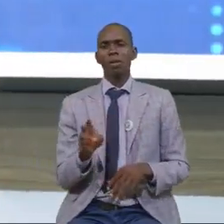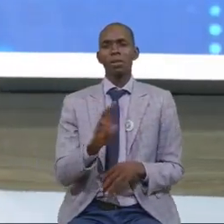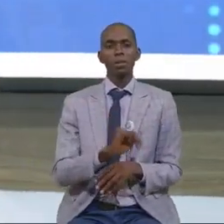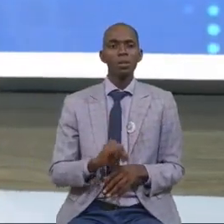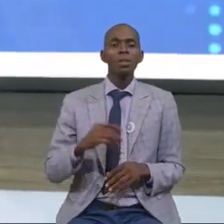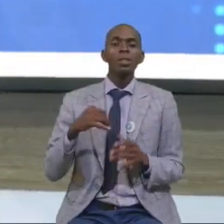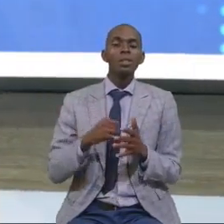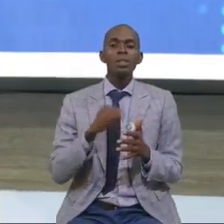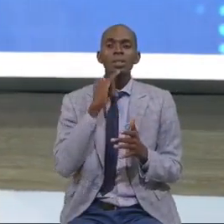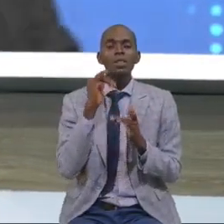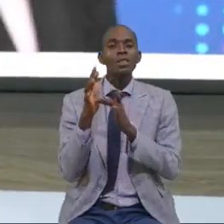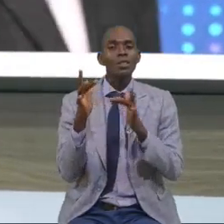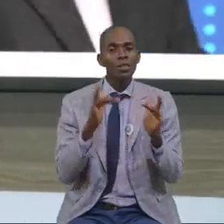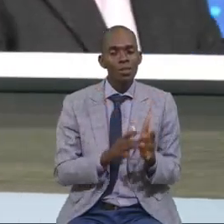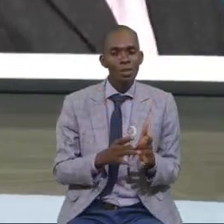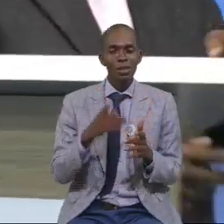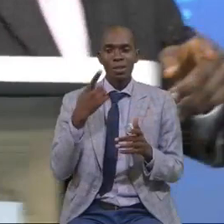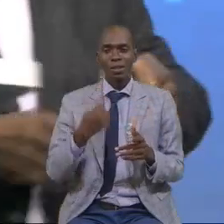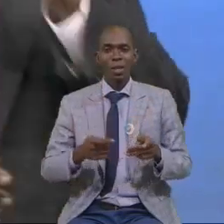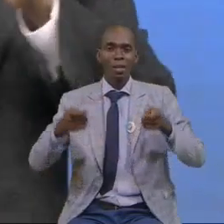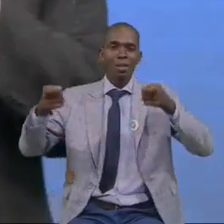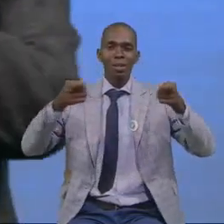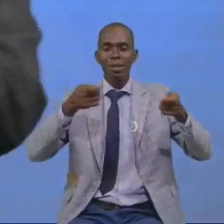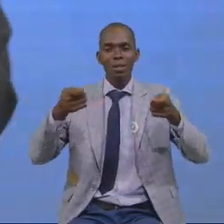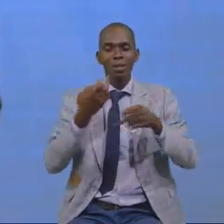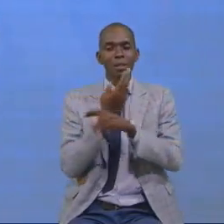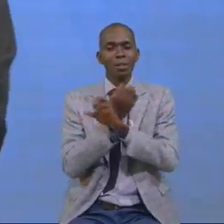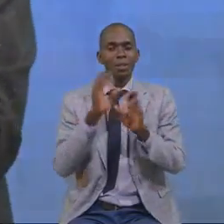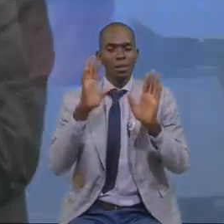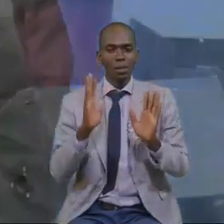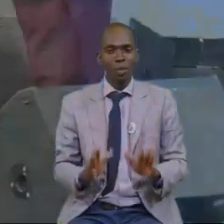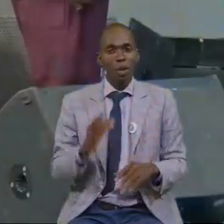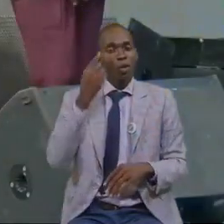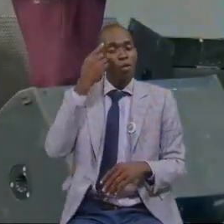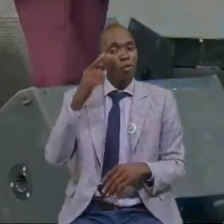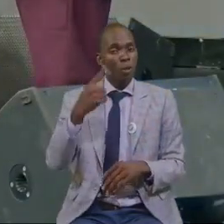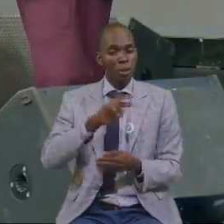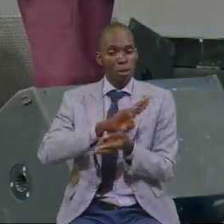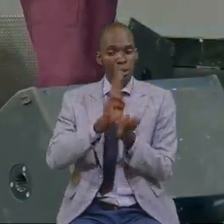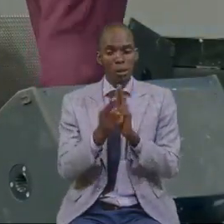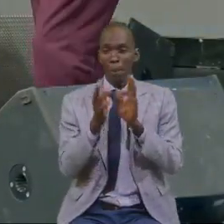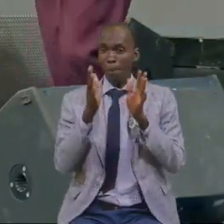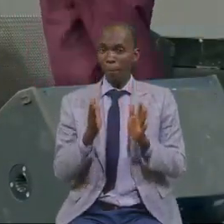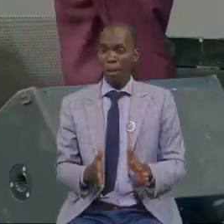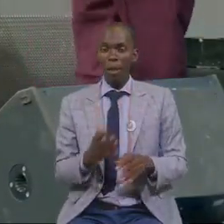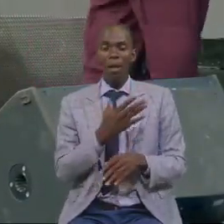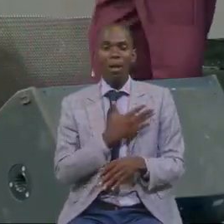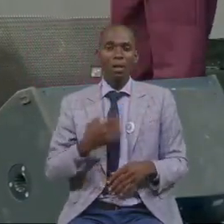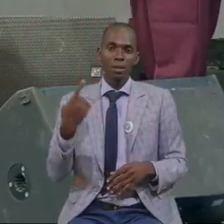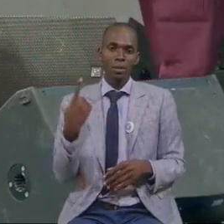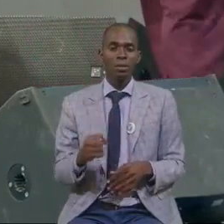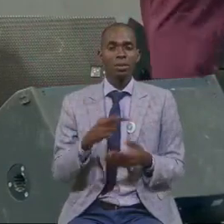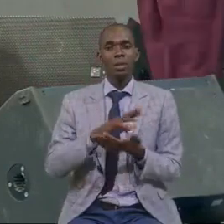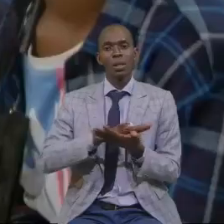the reigning redeemer for the repentant and the righteous. Look at Luke